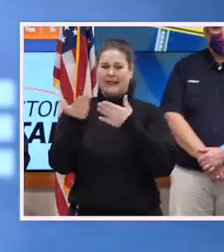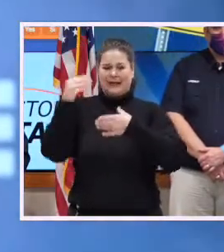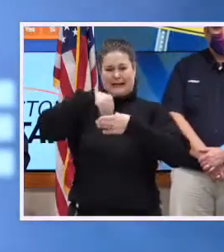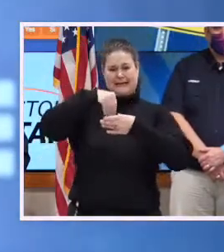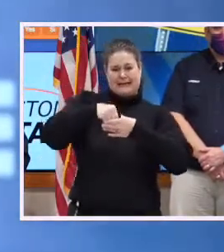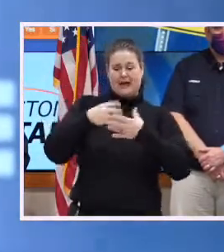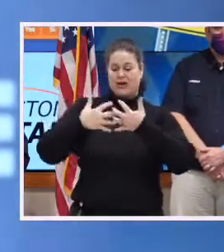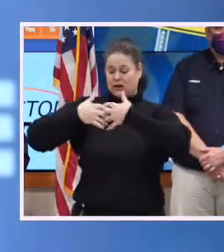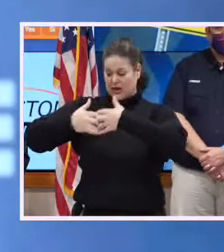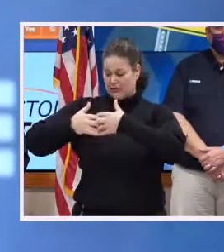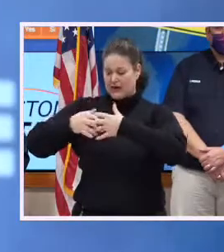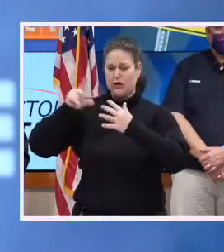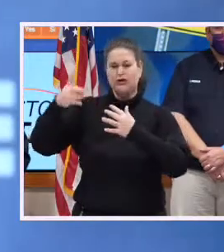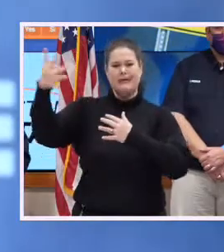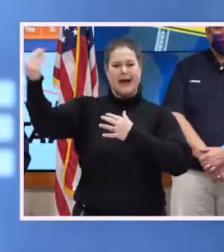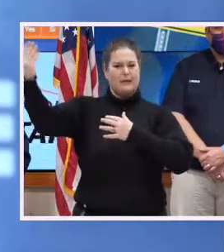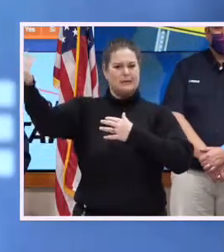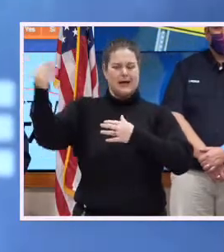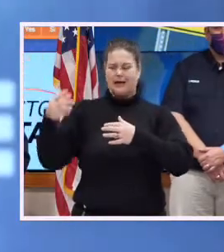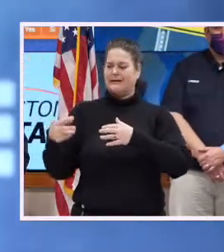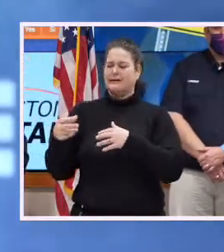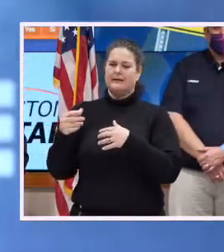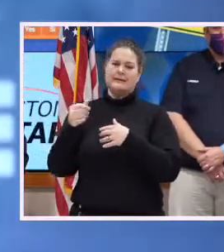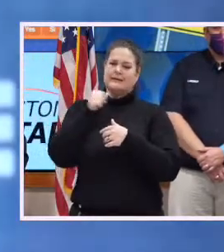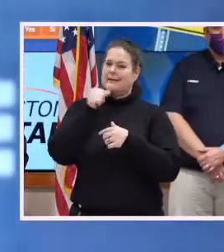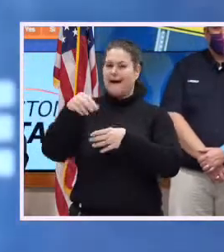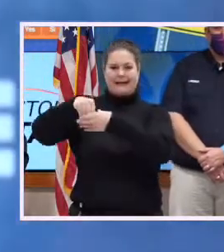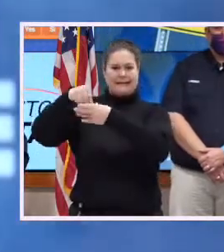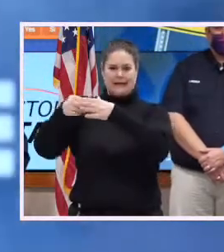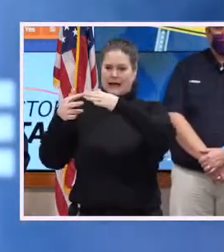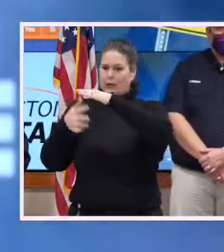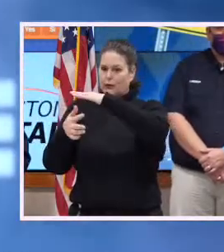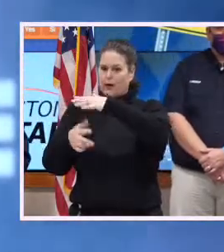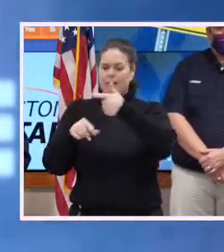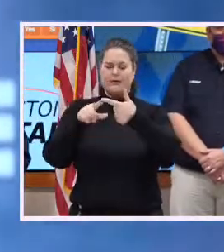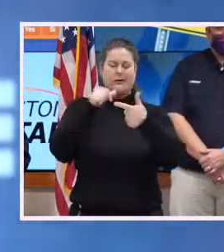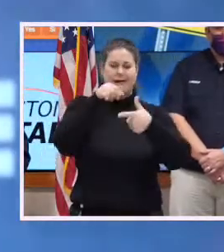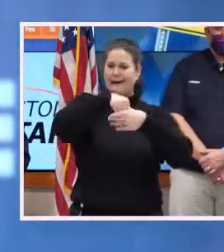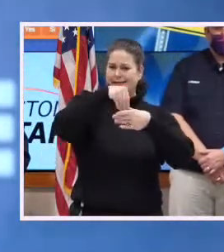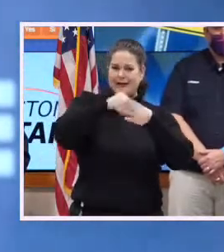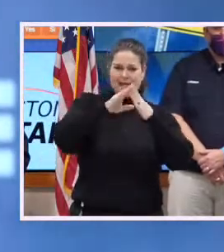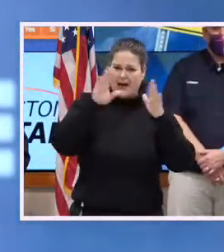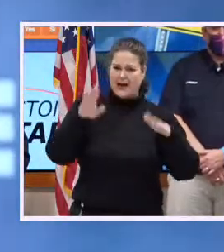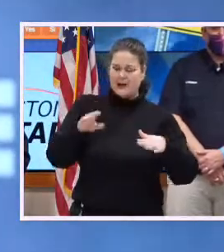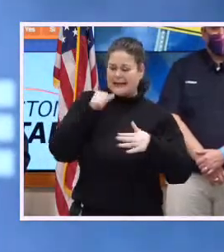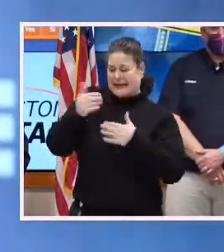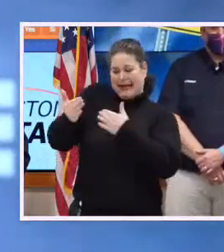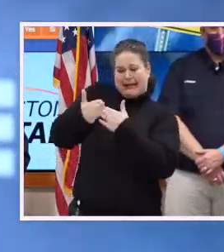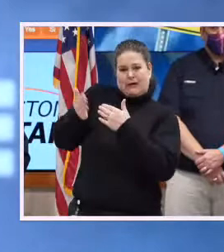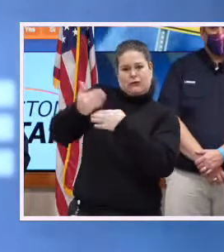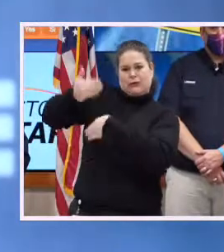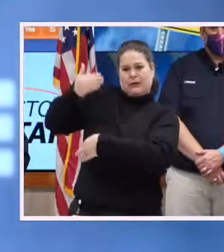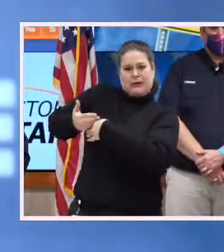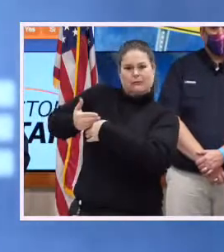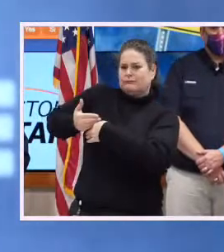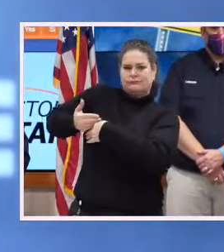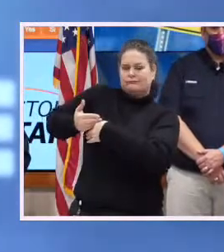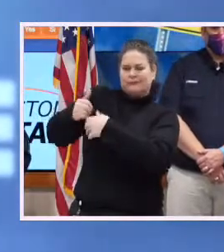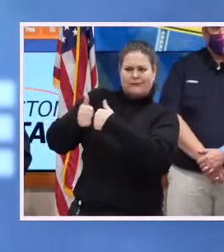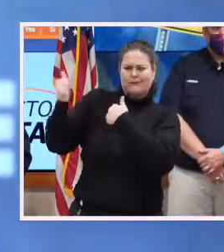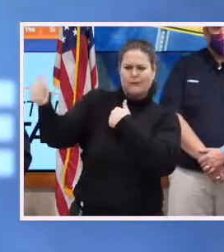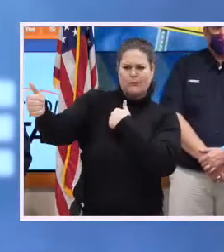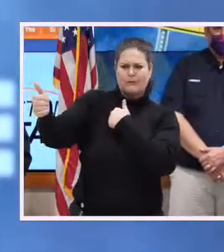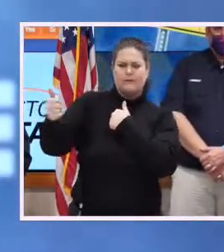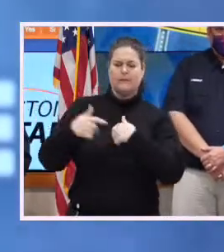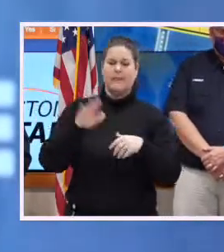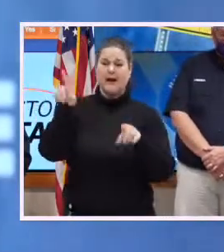garage, or adjacent to windows. Additionally, never run your vehicle inside your car, inside your